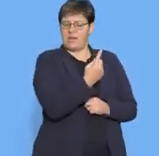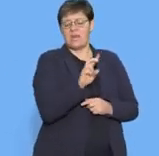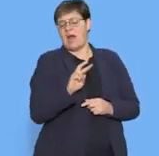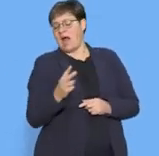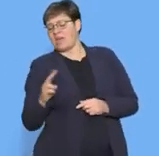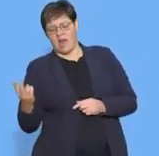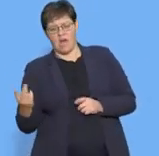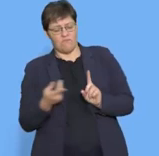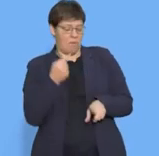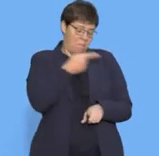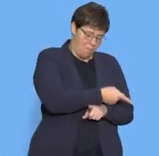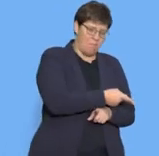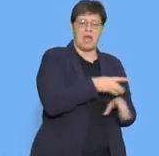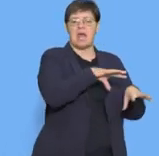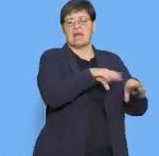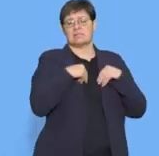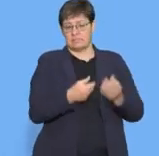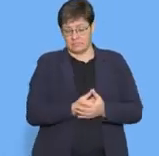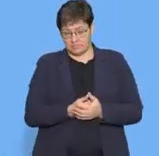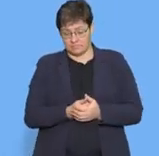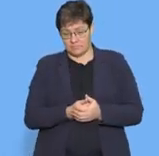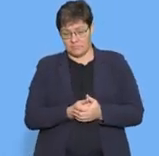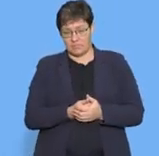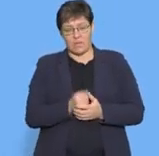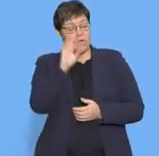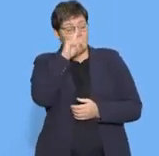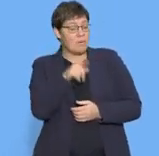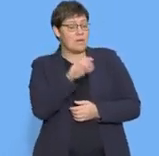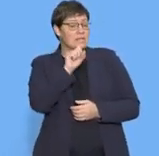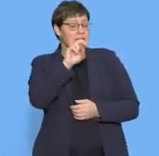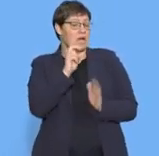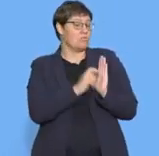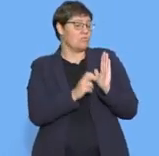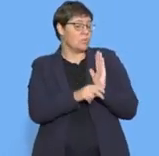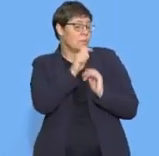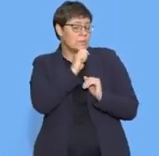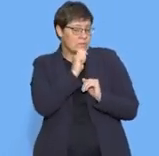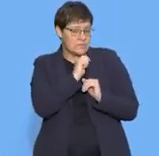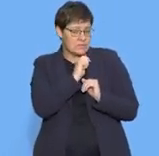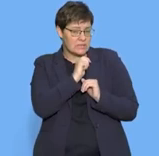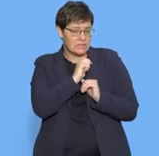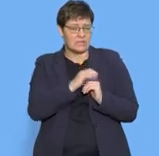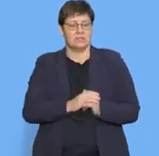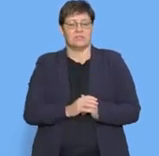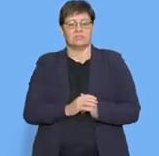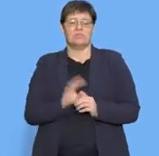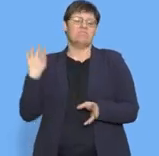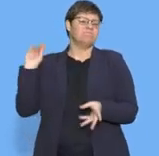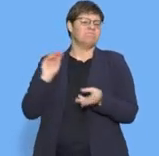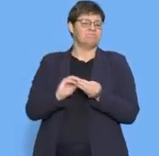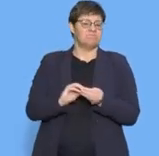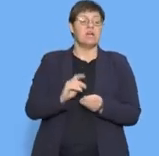then the other we can deduce from our first proof. Okay, and can you remember when we use the sine rule? Just to try and recap